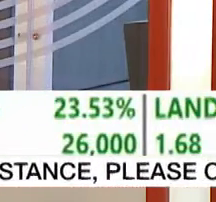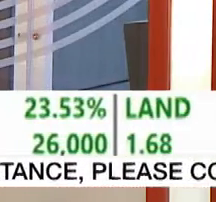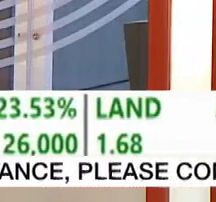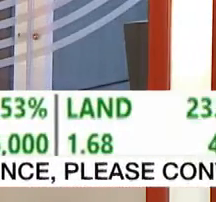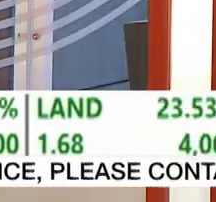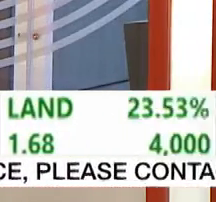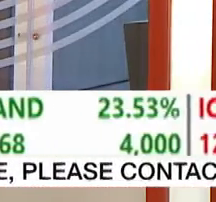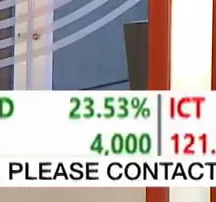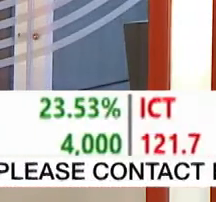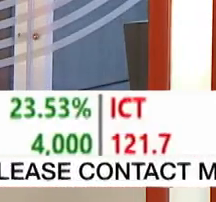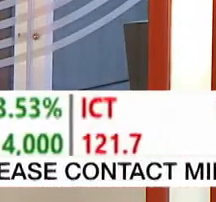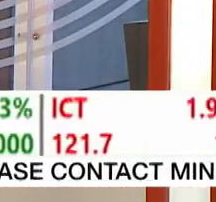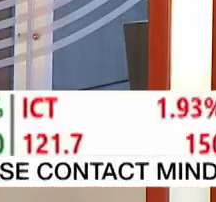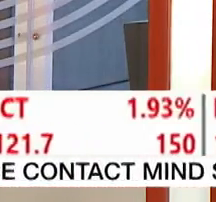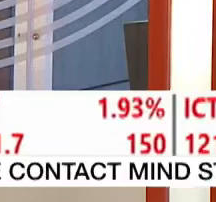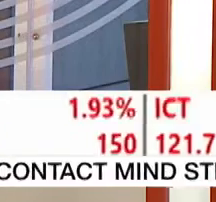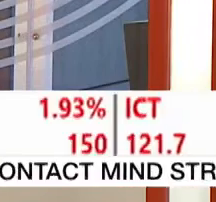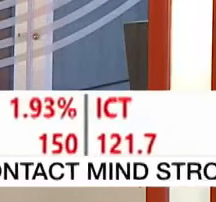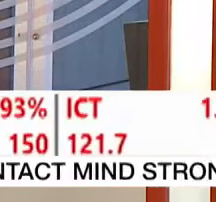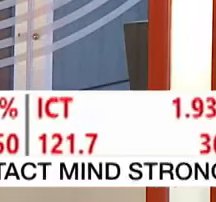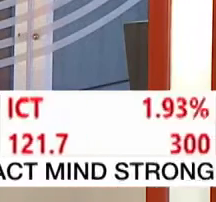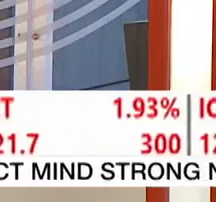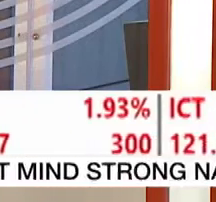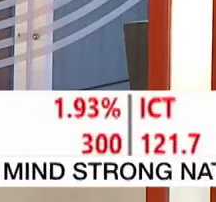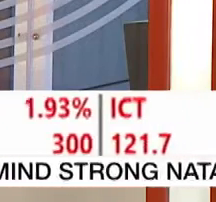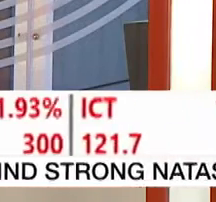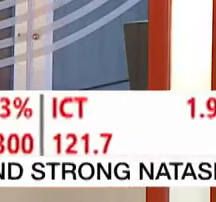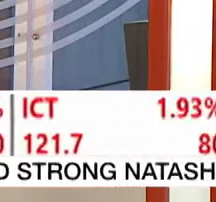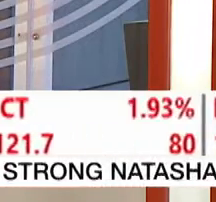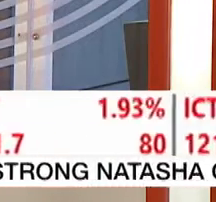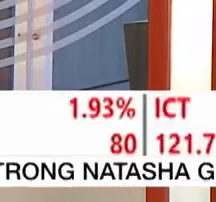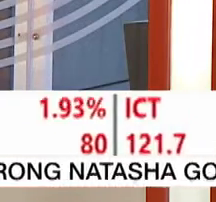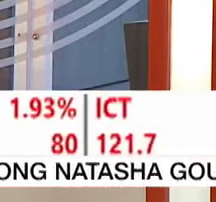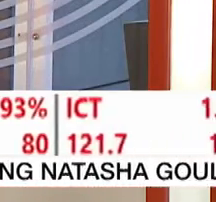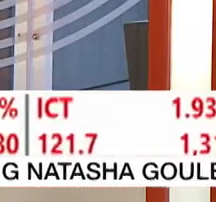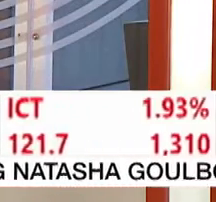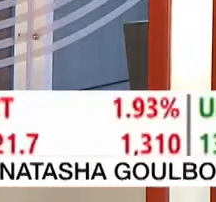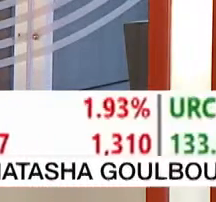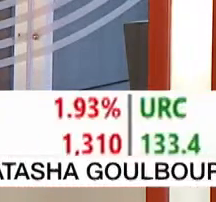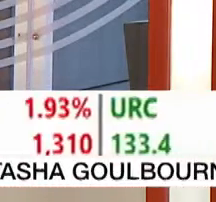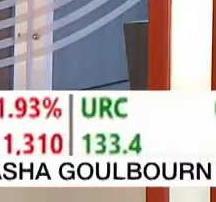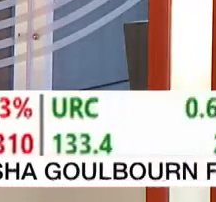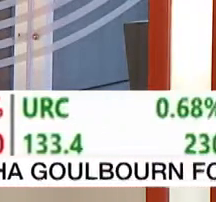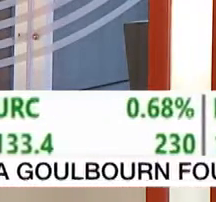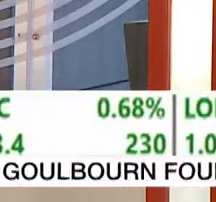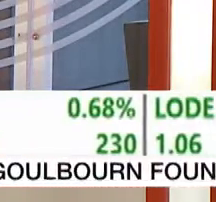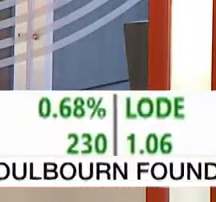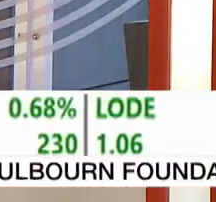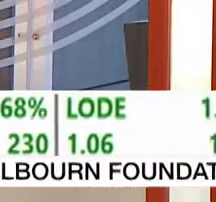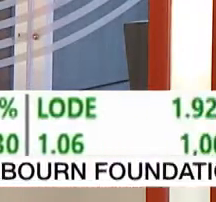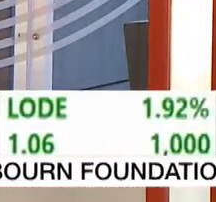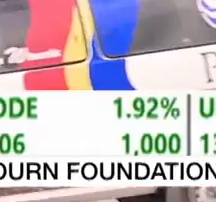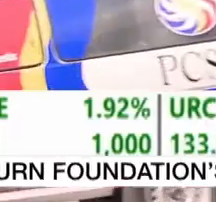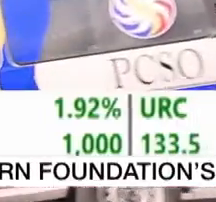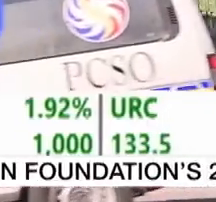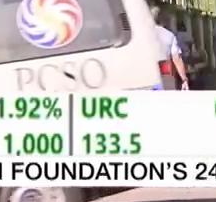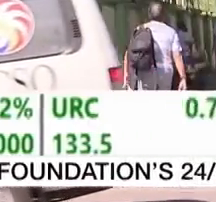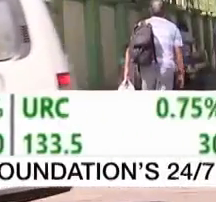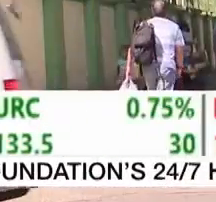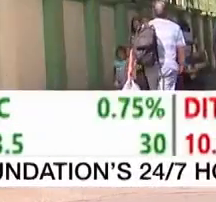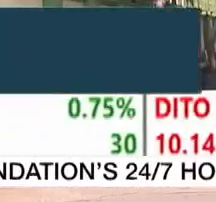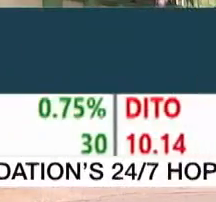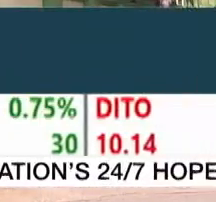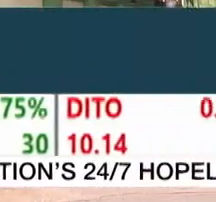the enhanced community quarantine in Metro Manila and nearby provinces would be extended for another week. President Rodrigo Duterte announced